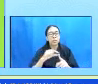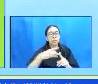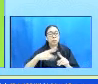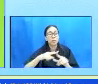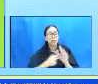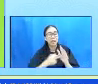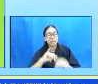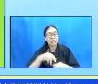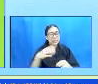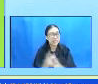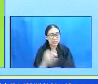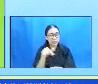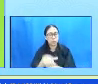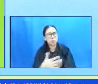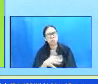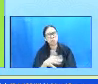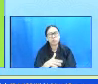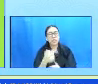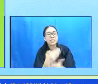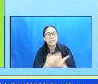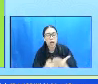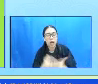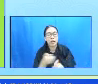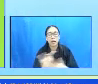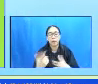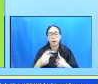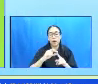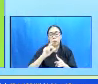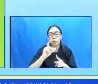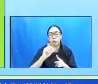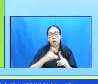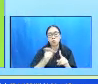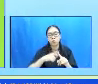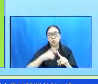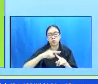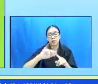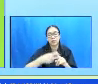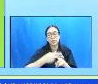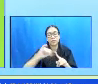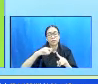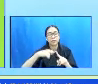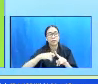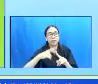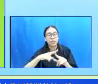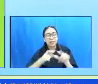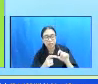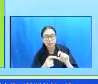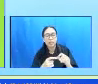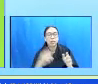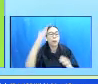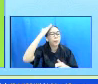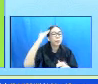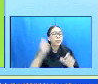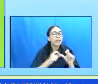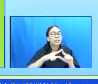the productivity of oil palm companies. Why is it like that? It's because of the problems of the rights on the